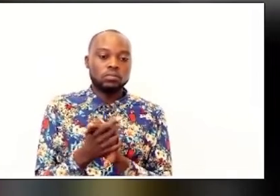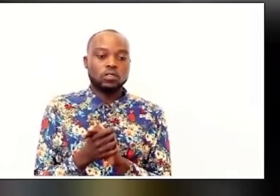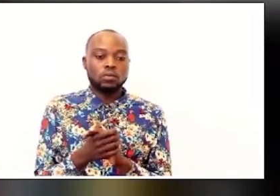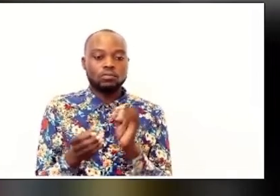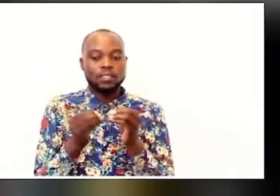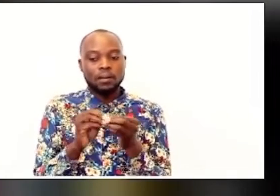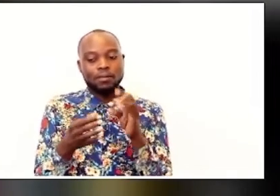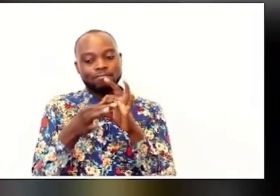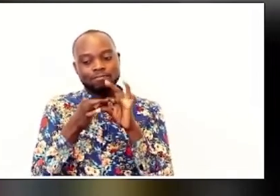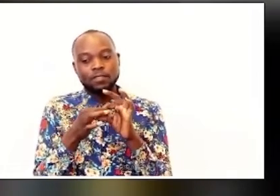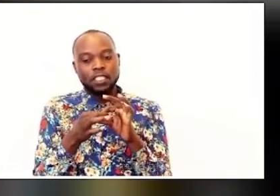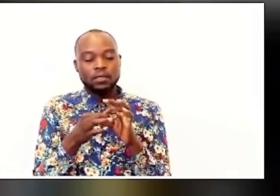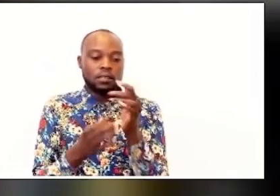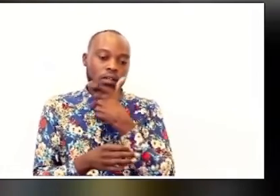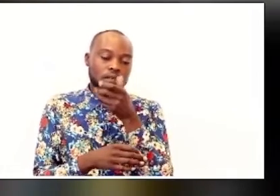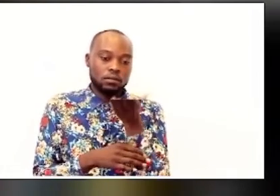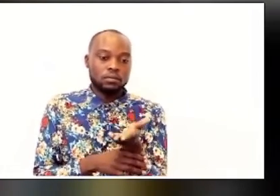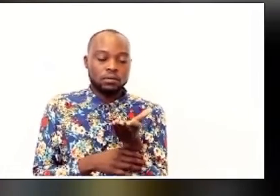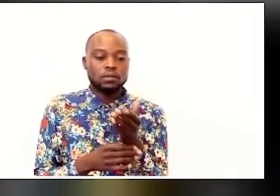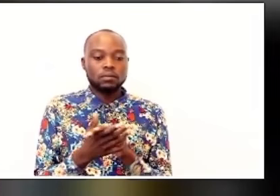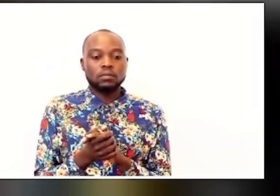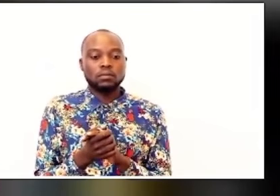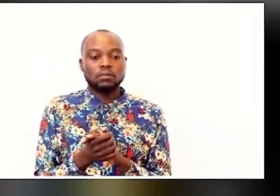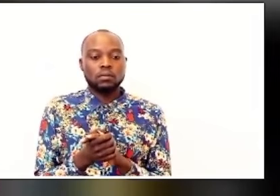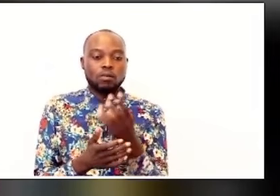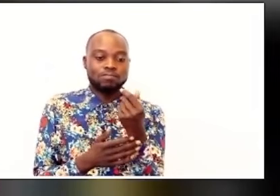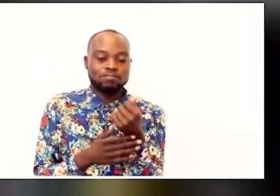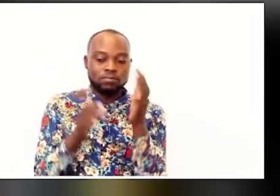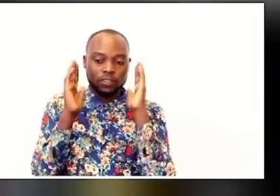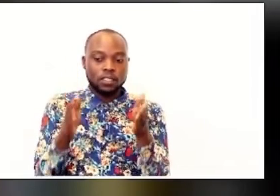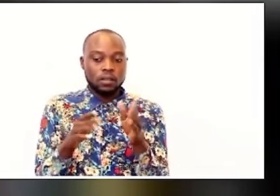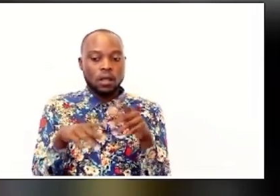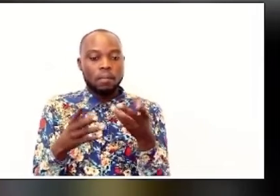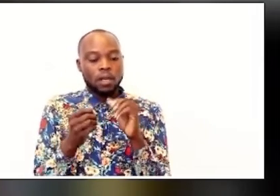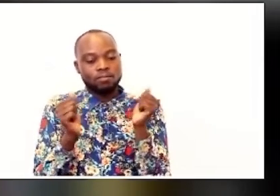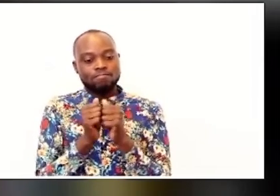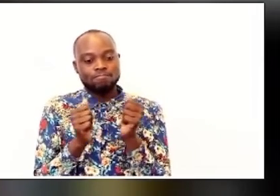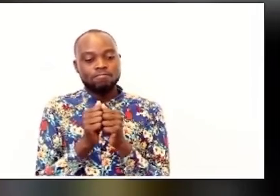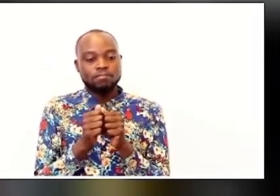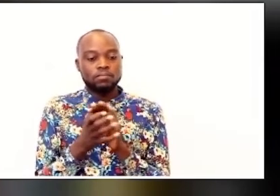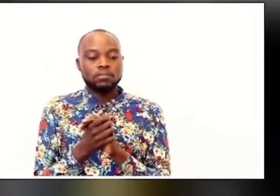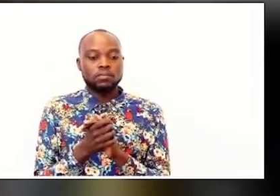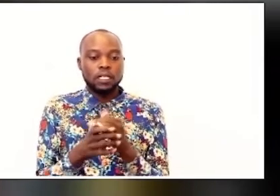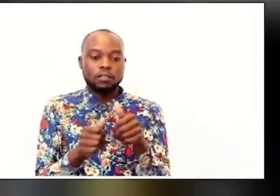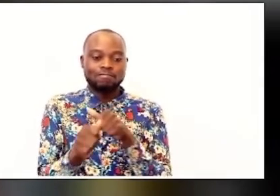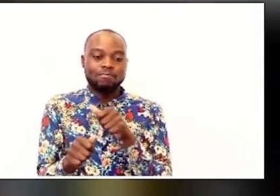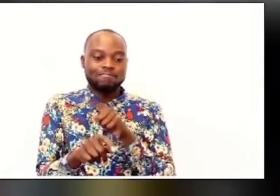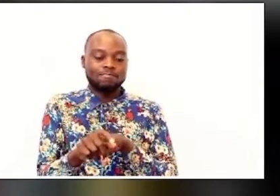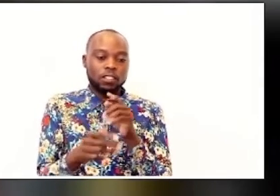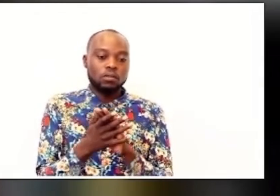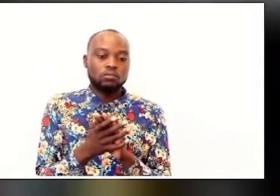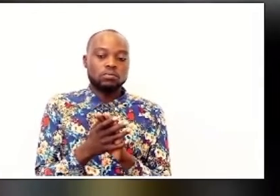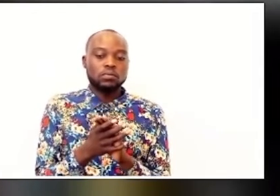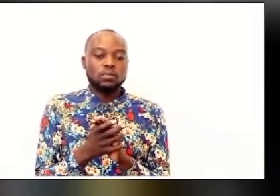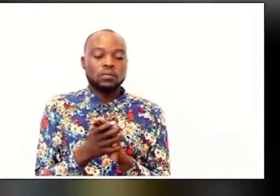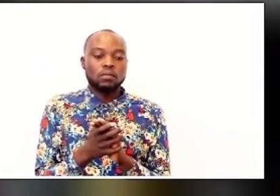those issues. You friends in the economic justice space have actually much longer history and experience and expertise on